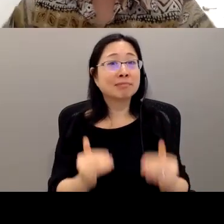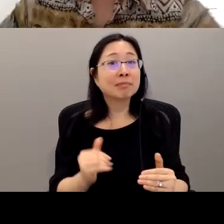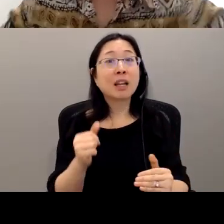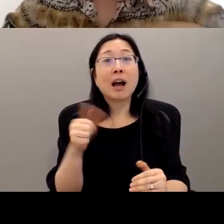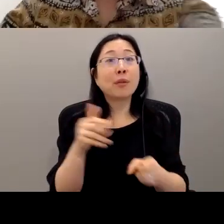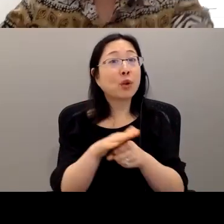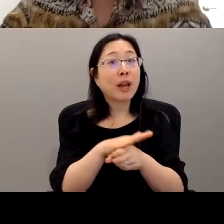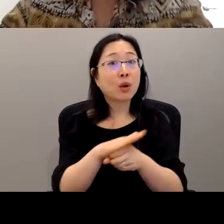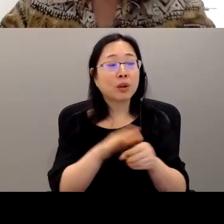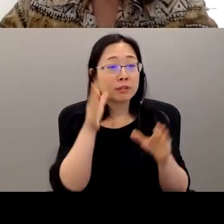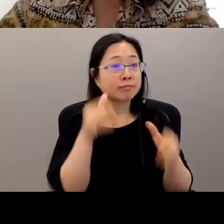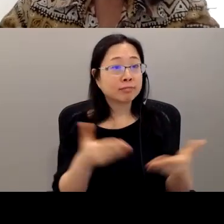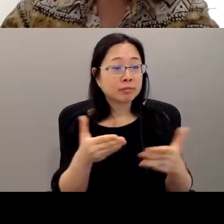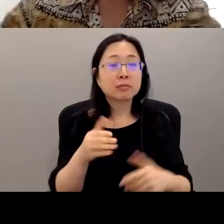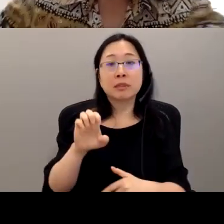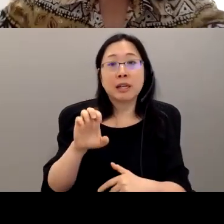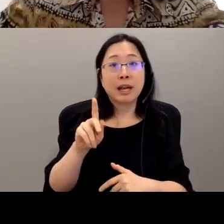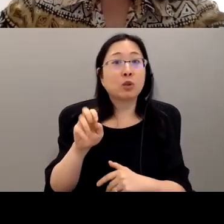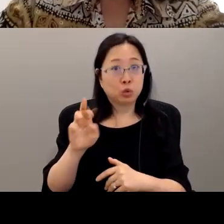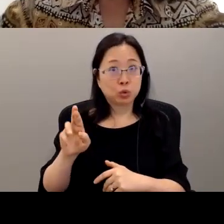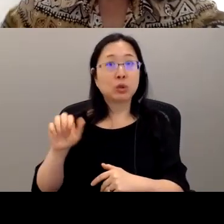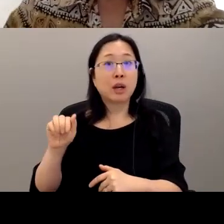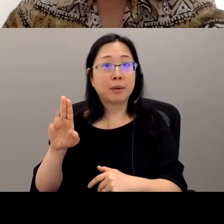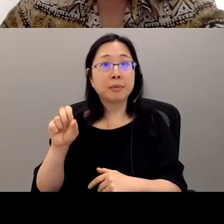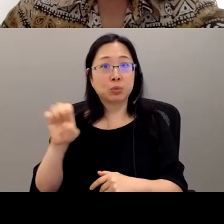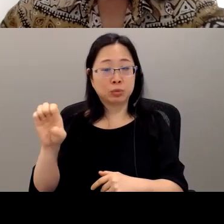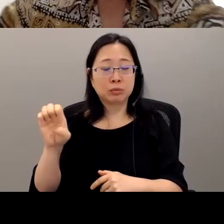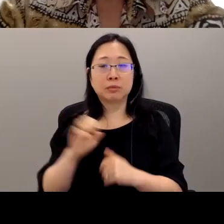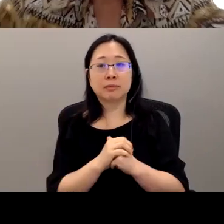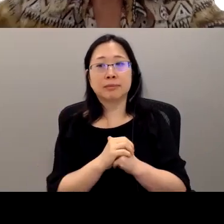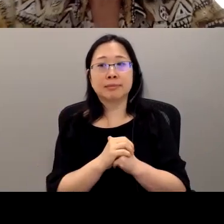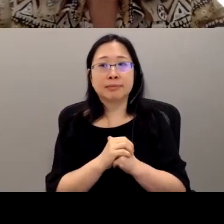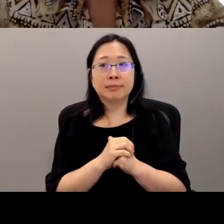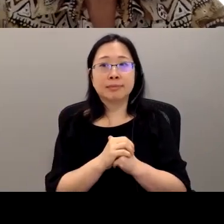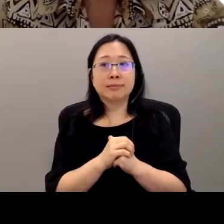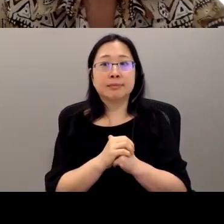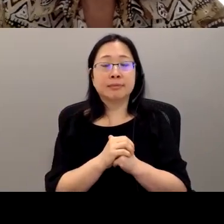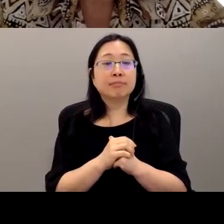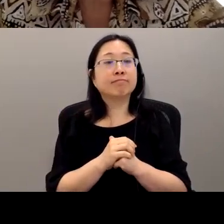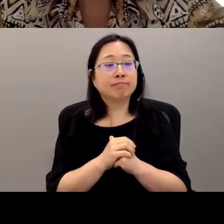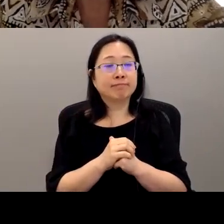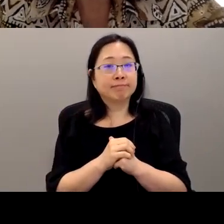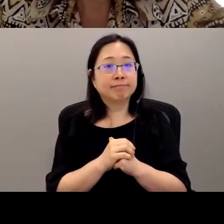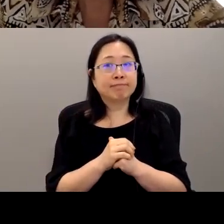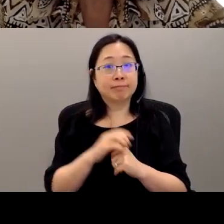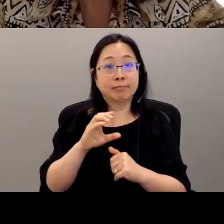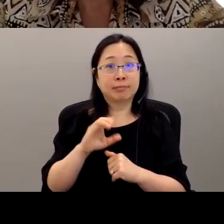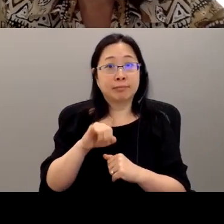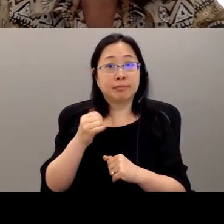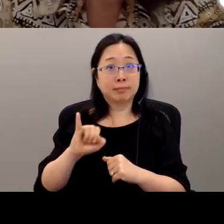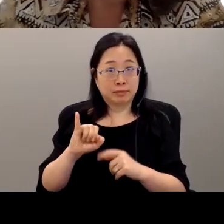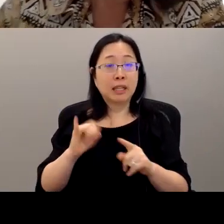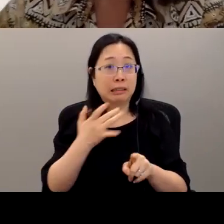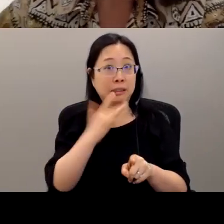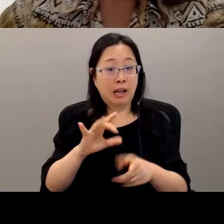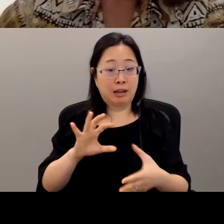We are fortunate enough to be able to partner with the senior support team